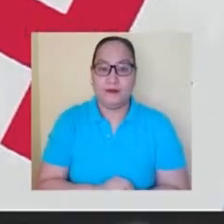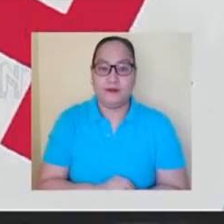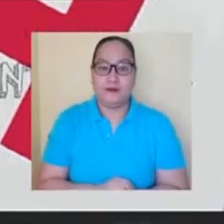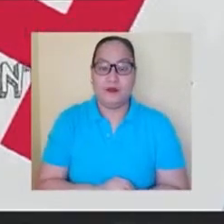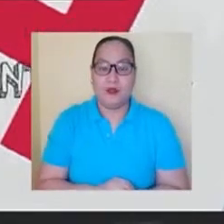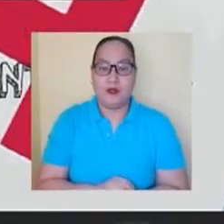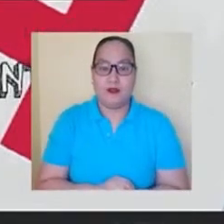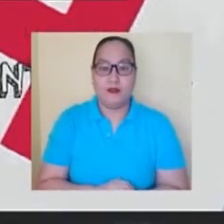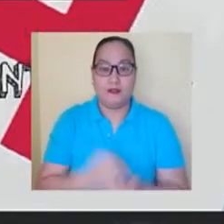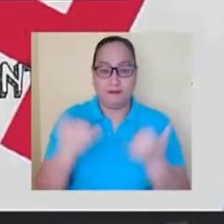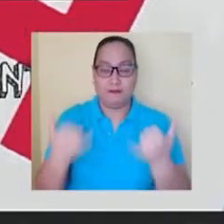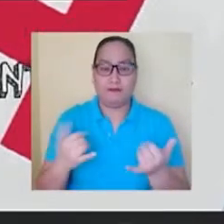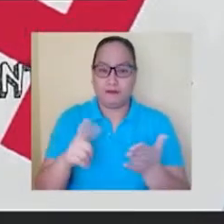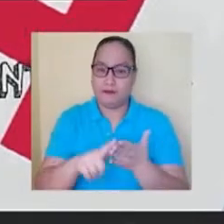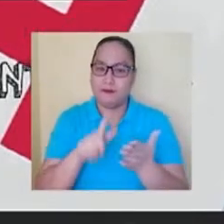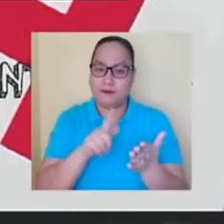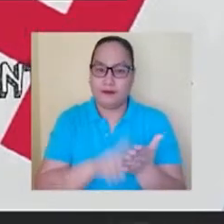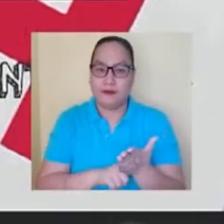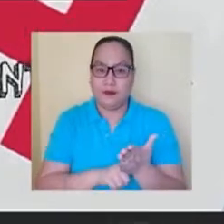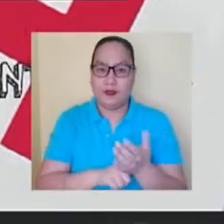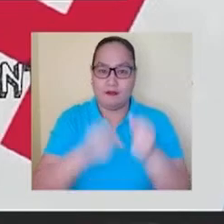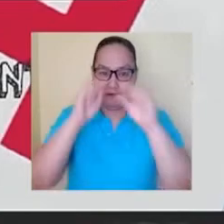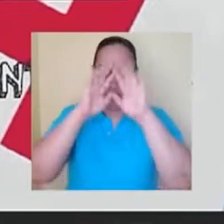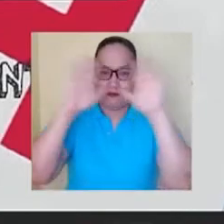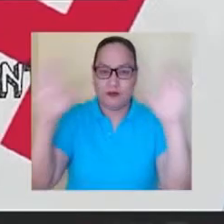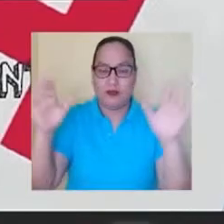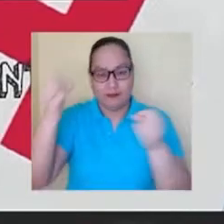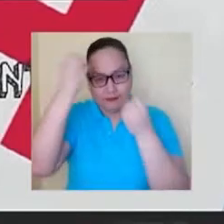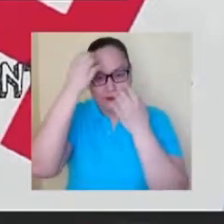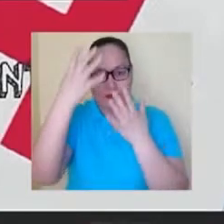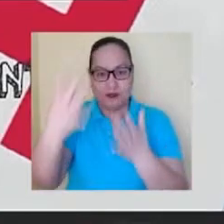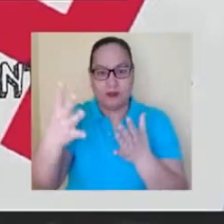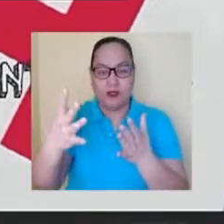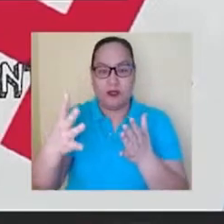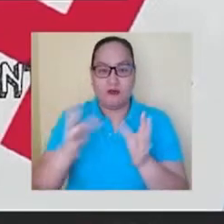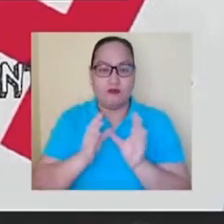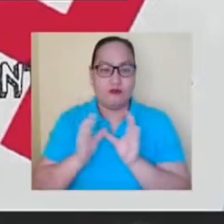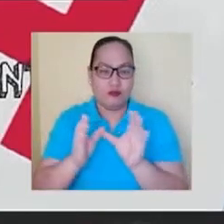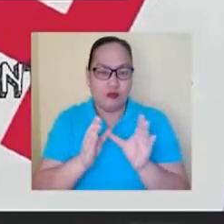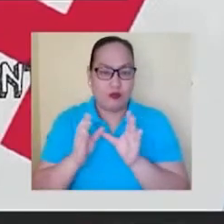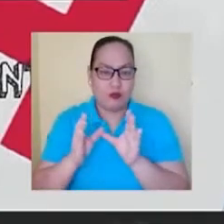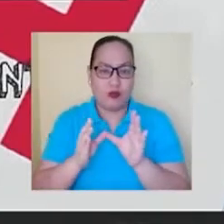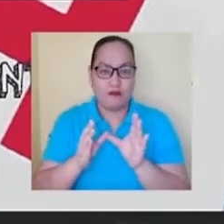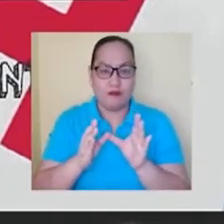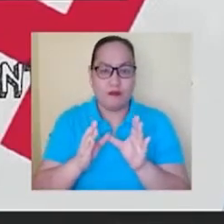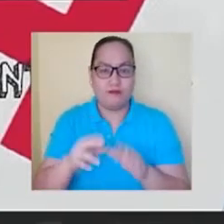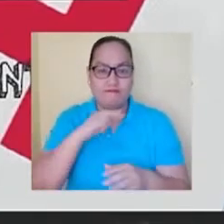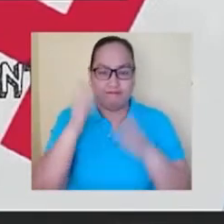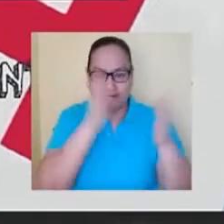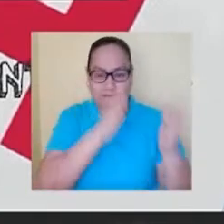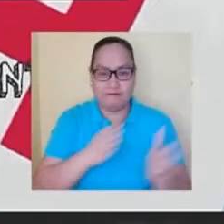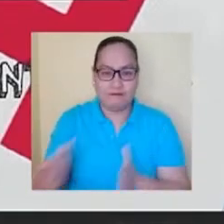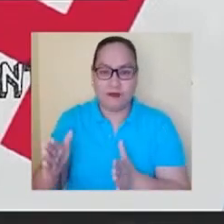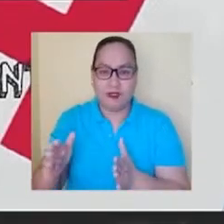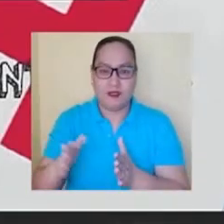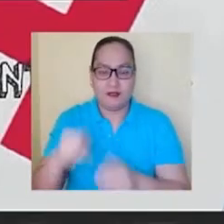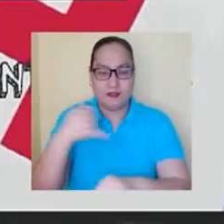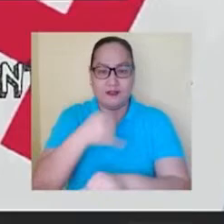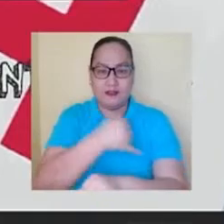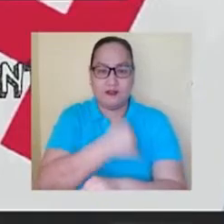This lesson will give you a wide range of information about common unintentional injuries that may happen at